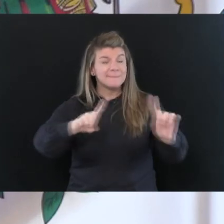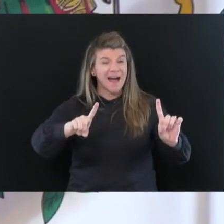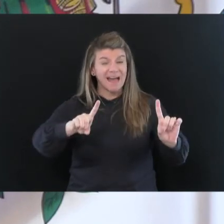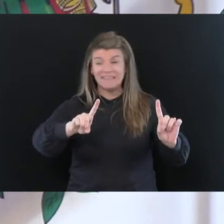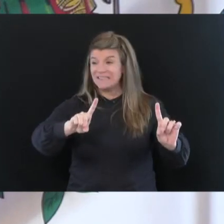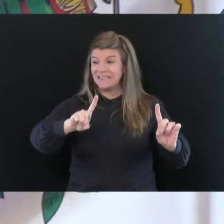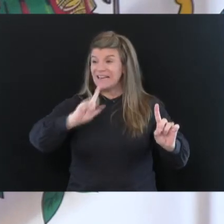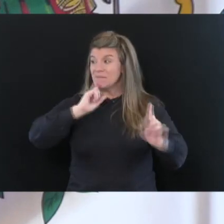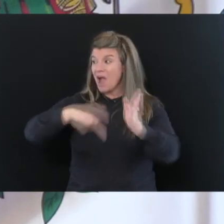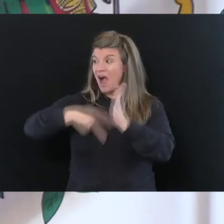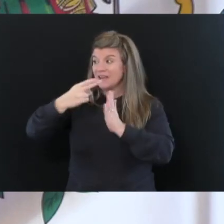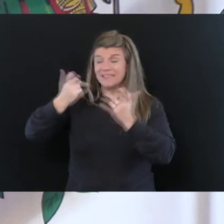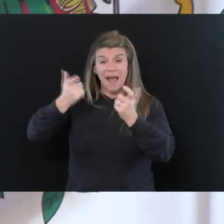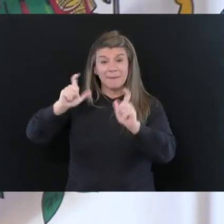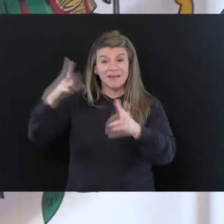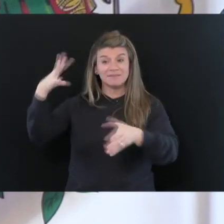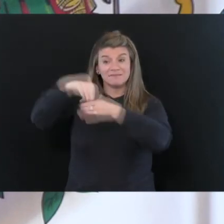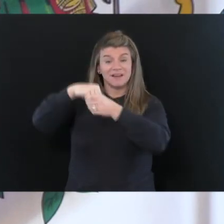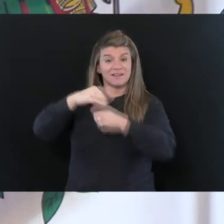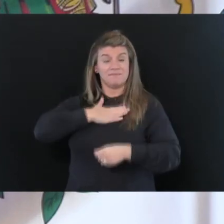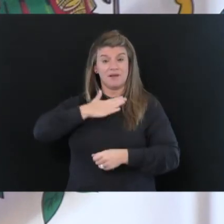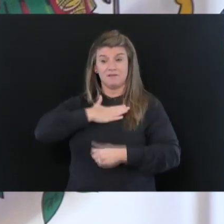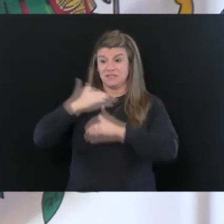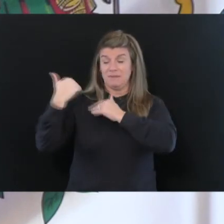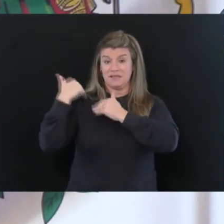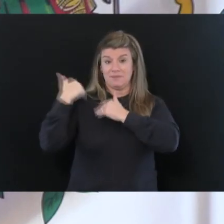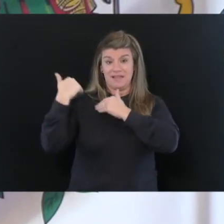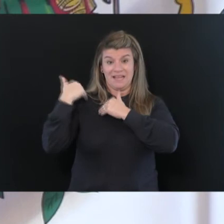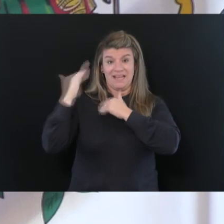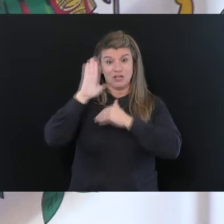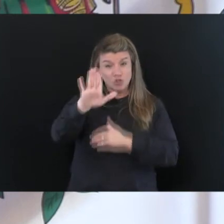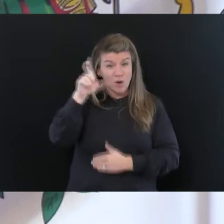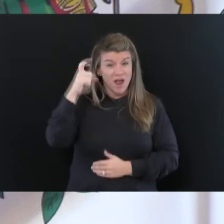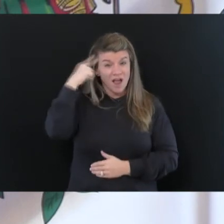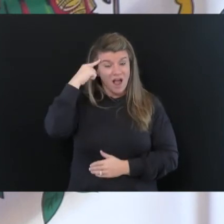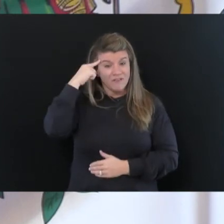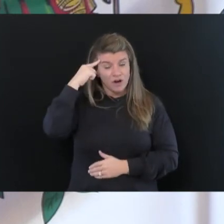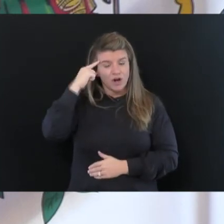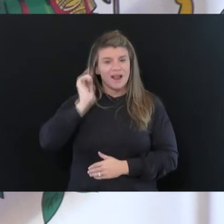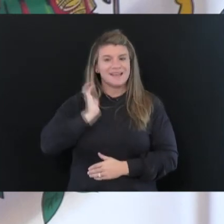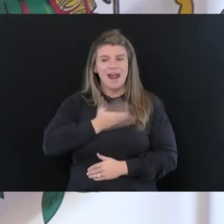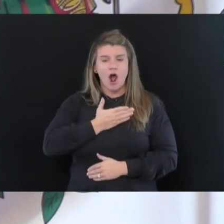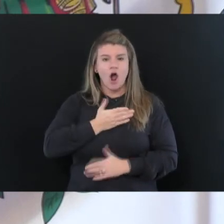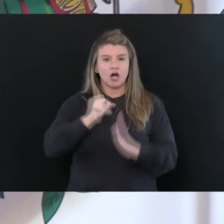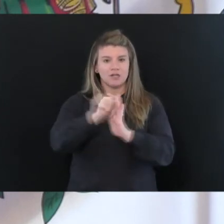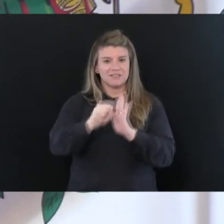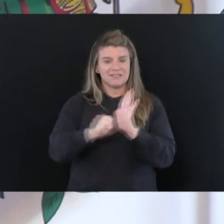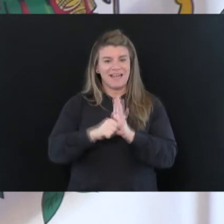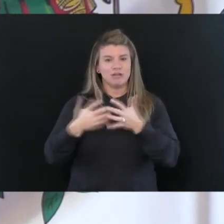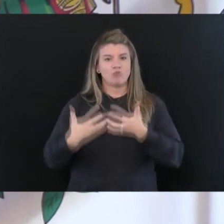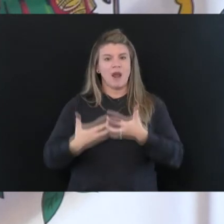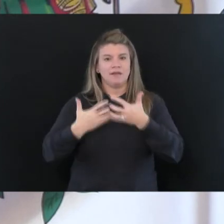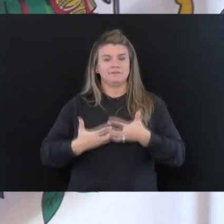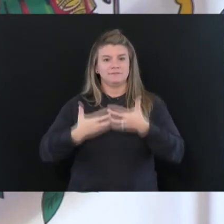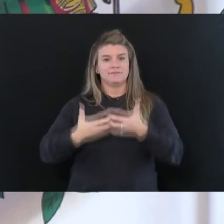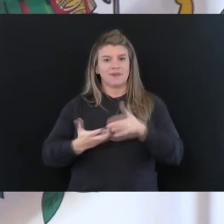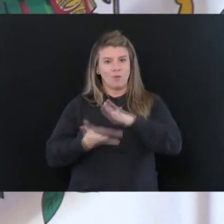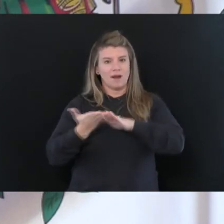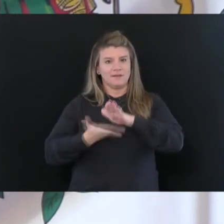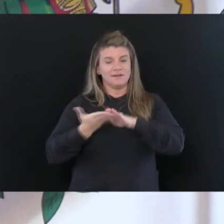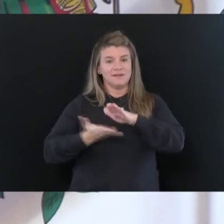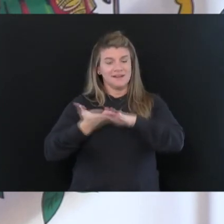my responsibilities as your governor is to make sure that the engine runs. That the engine runs and the